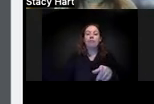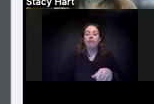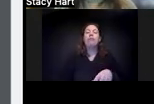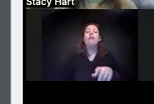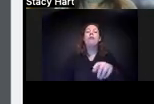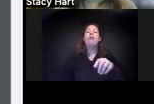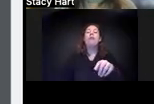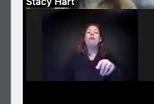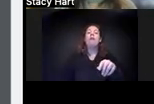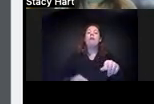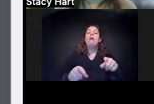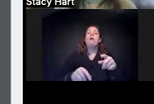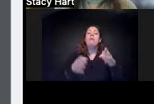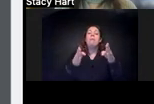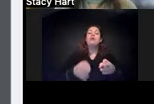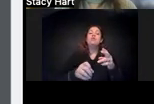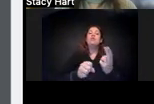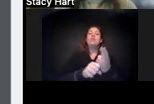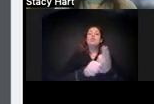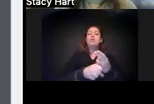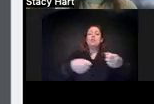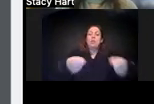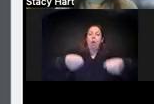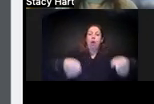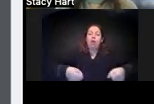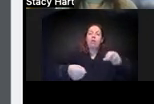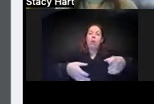surprised us, but do they surprise you?